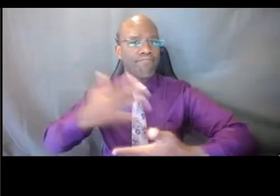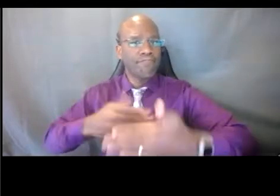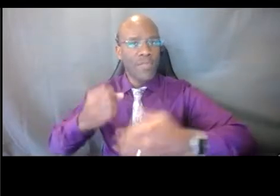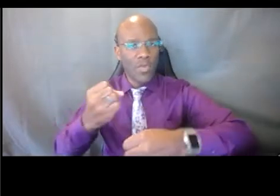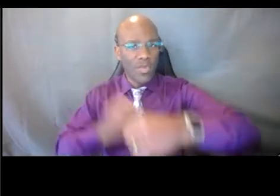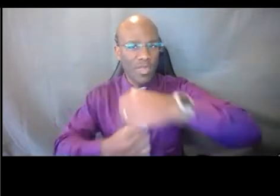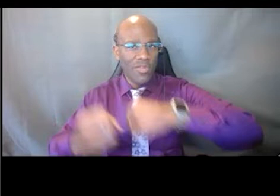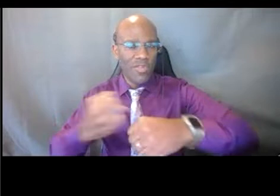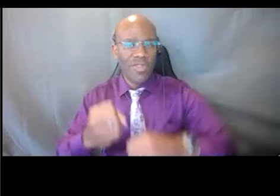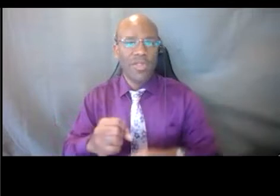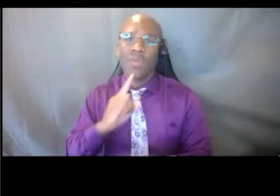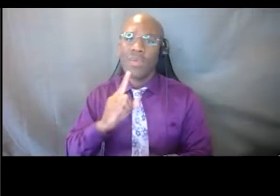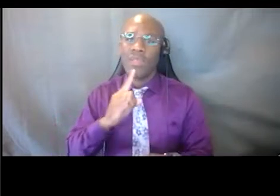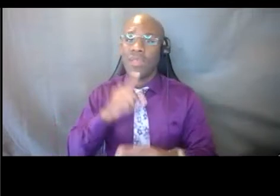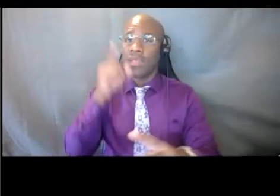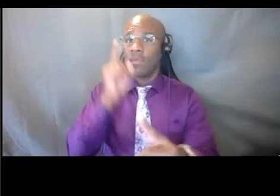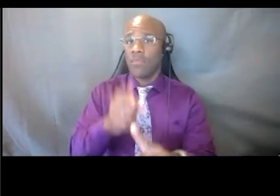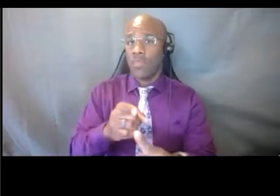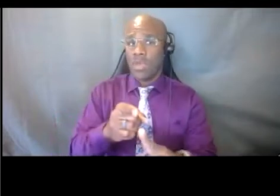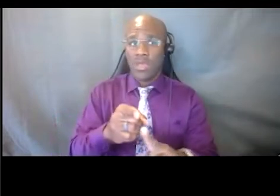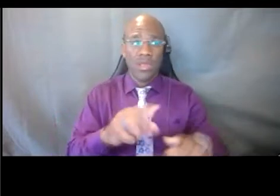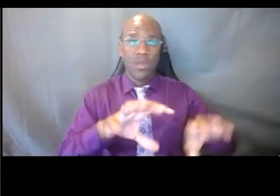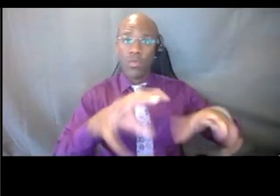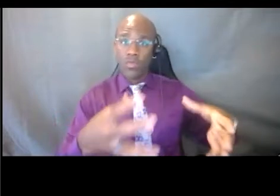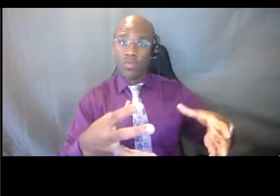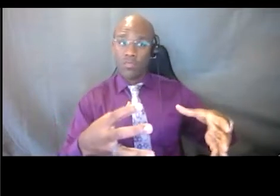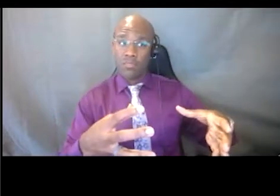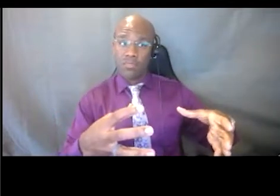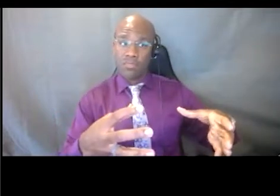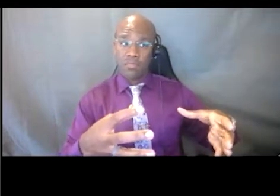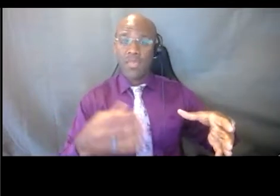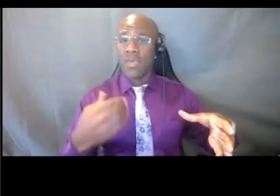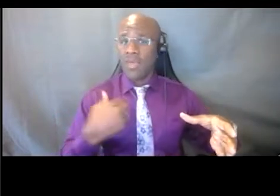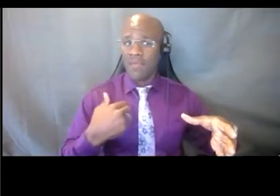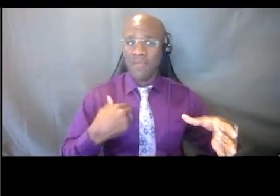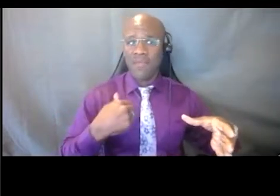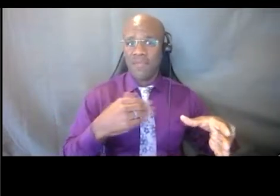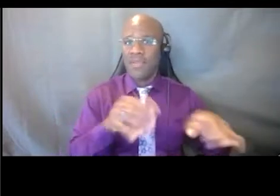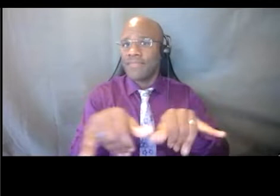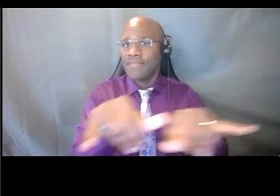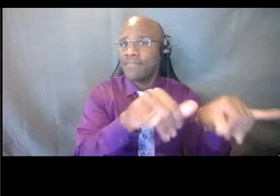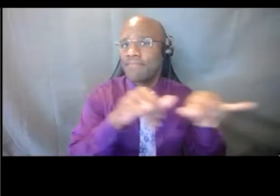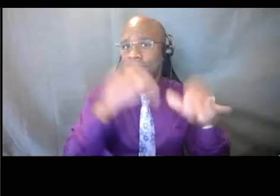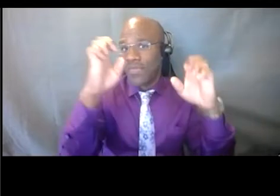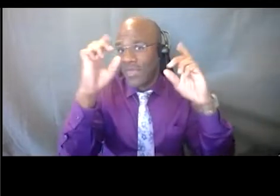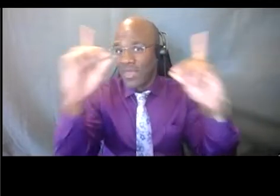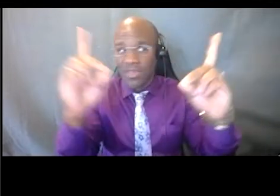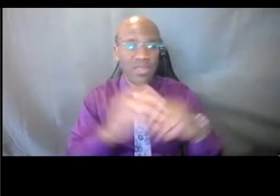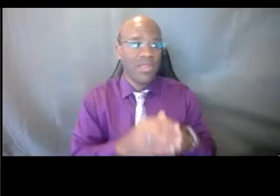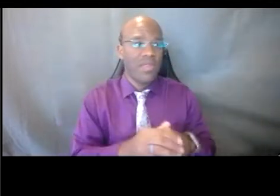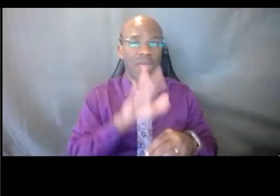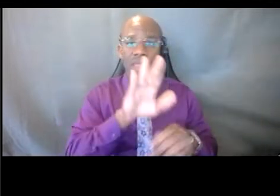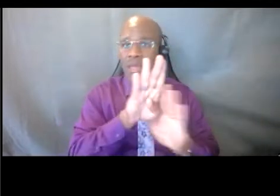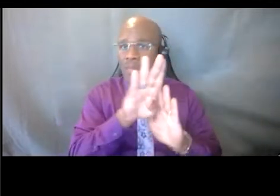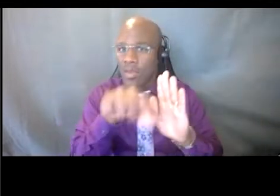that they or their group hold, such as their education or their pedigree, their lineage, their